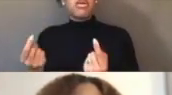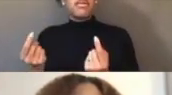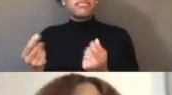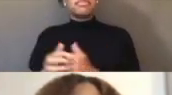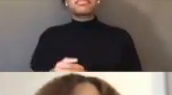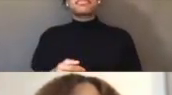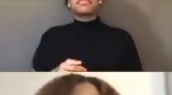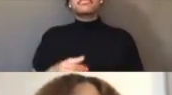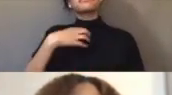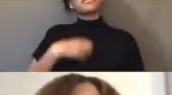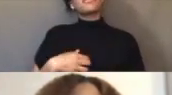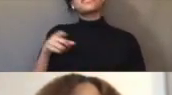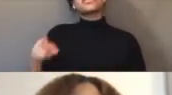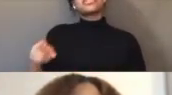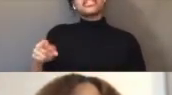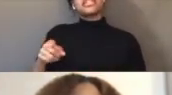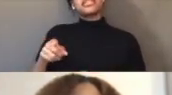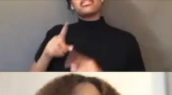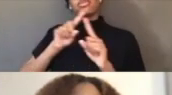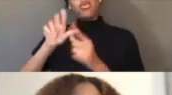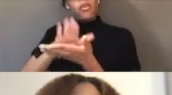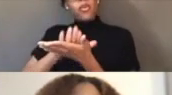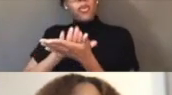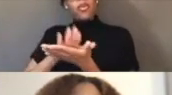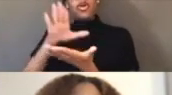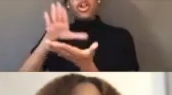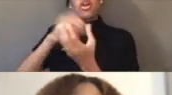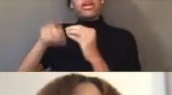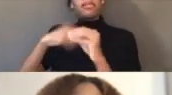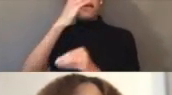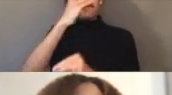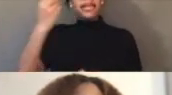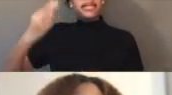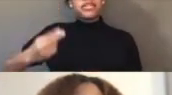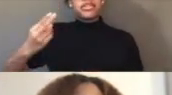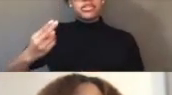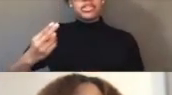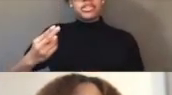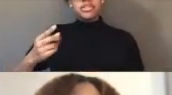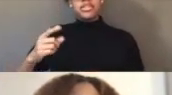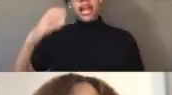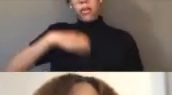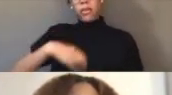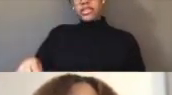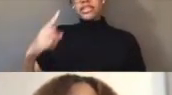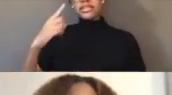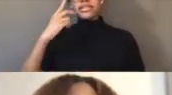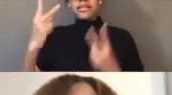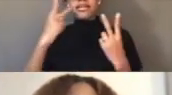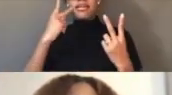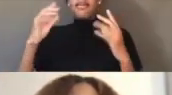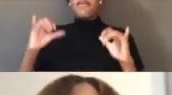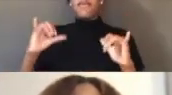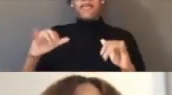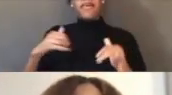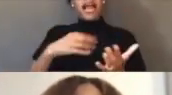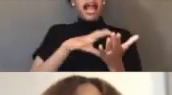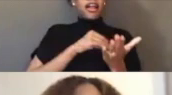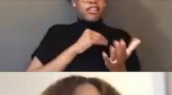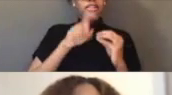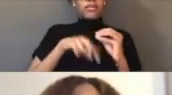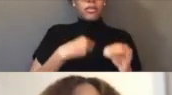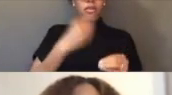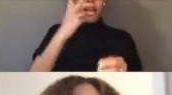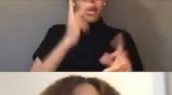him saying in his own excited voice, and you know what else we learned? We learned that even though there are white people who didn't want Ruby Bridges in